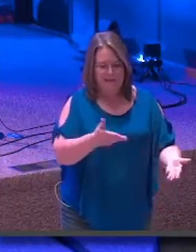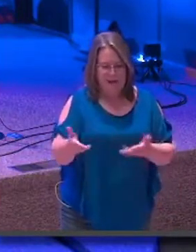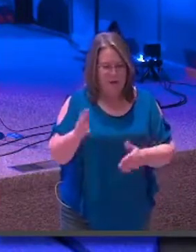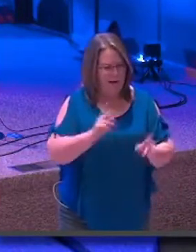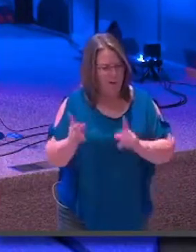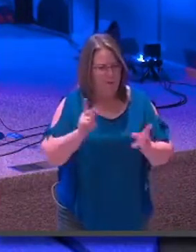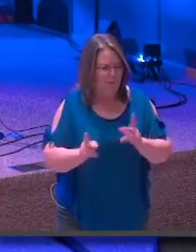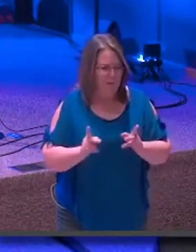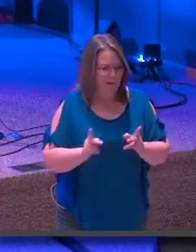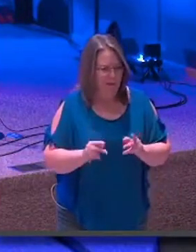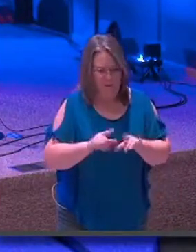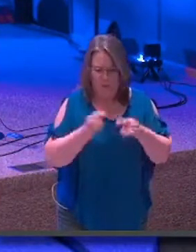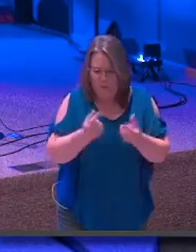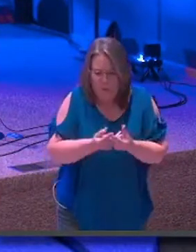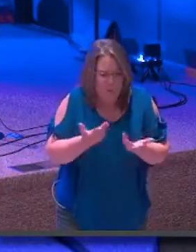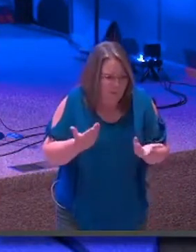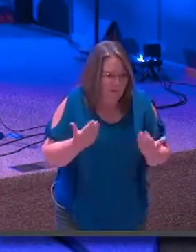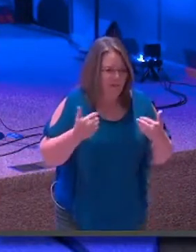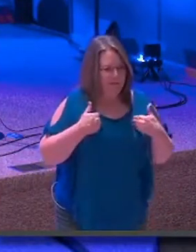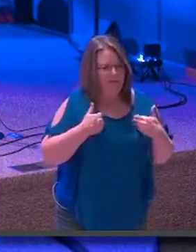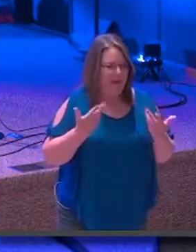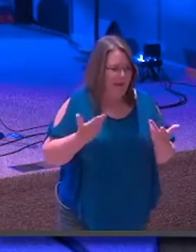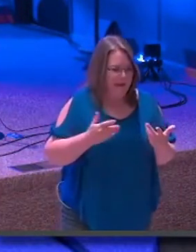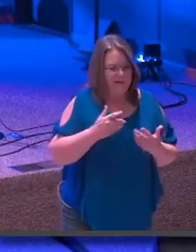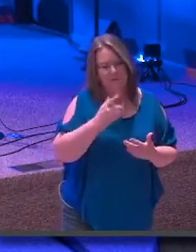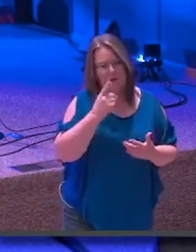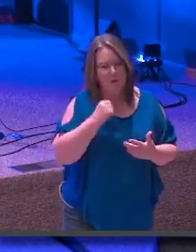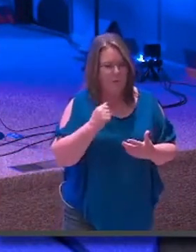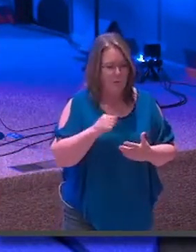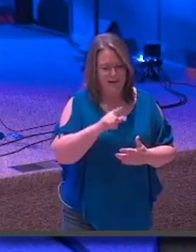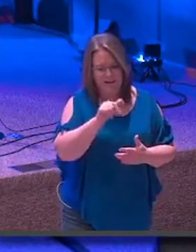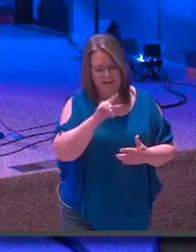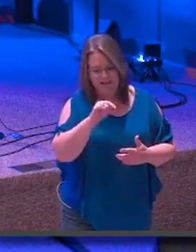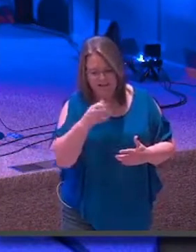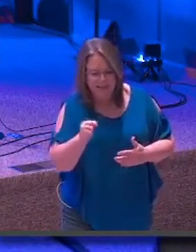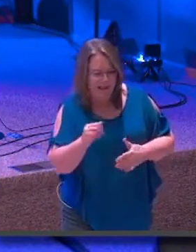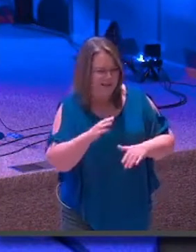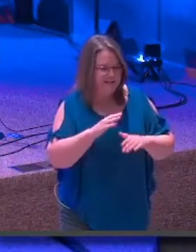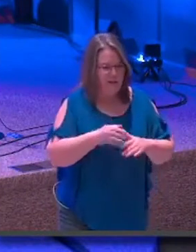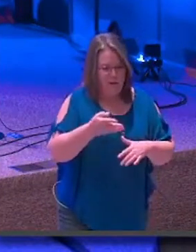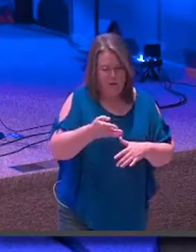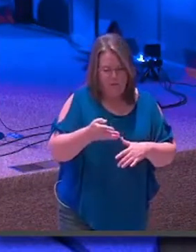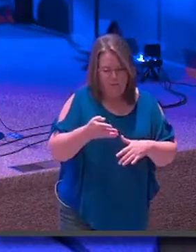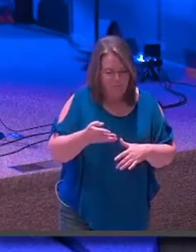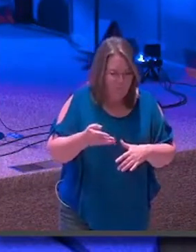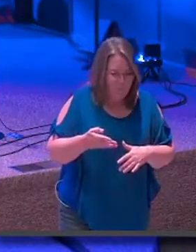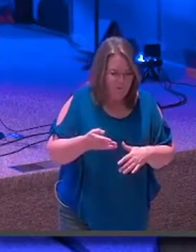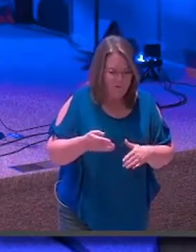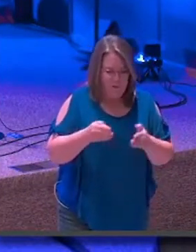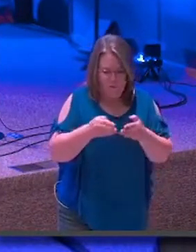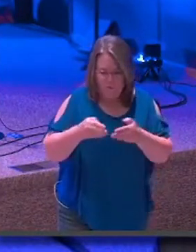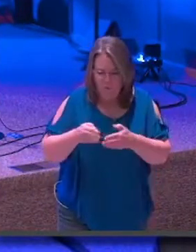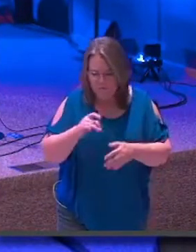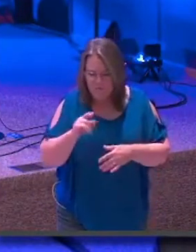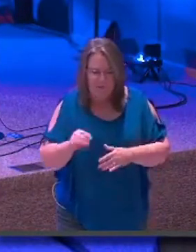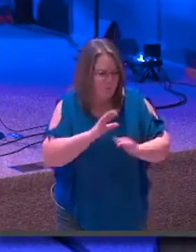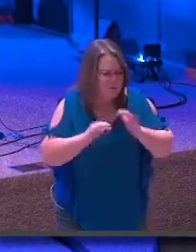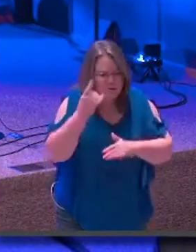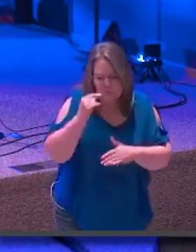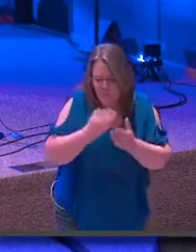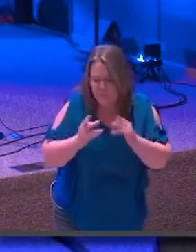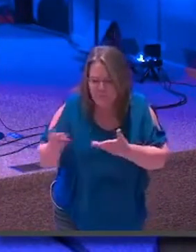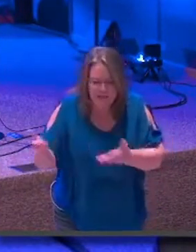Do you think that they had little red lights spinning on the edge at the four corners of the mat? They were just looking for somebody, like they're the